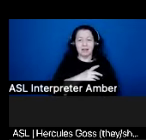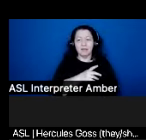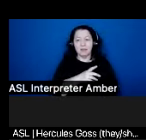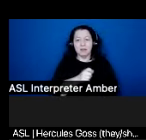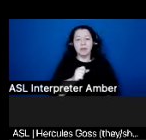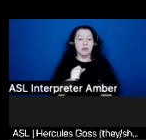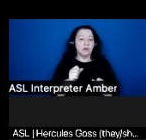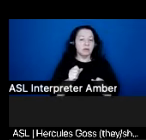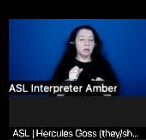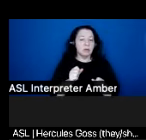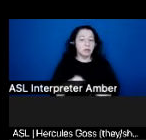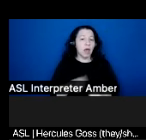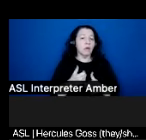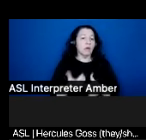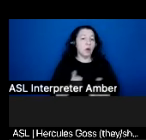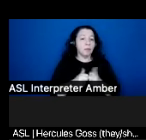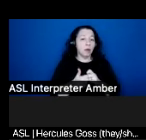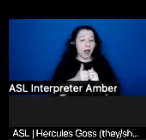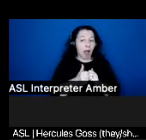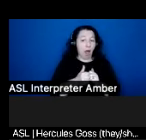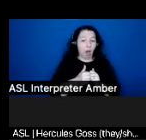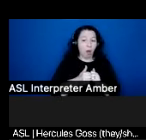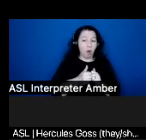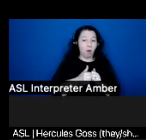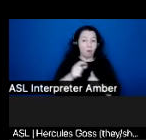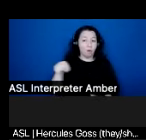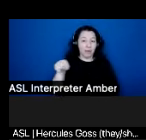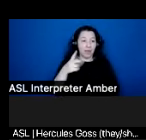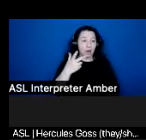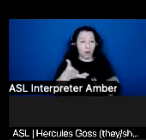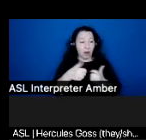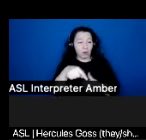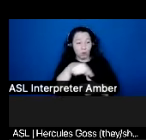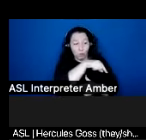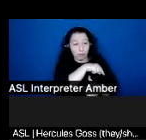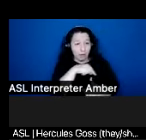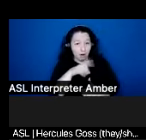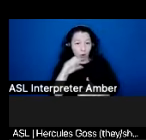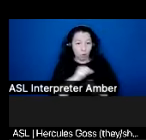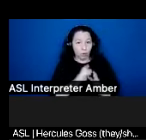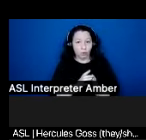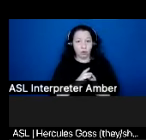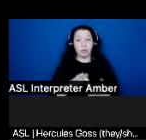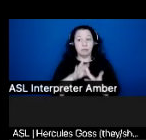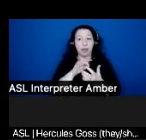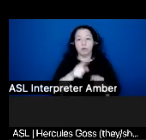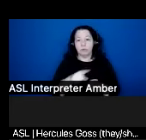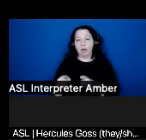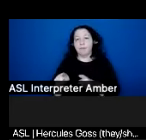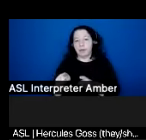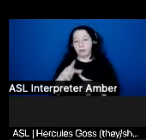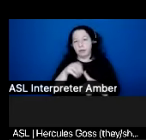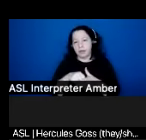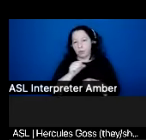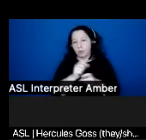they interact with the person who is being or experiencing sexual harassment, right, in the workplace. And this can happen in anywhere,